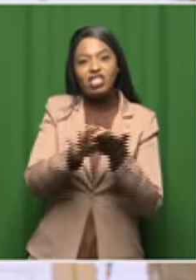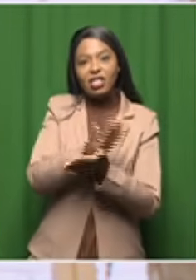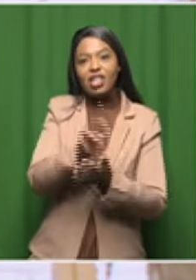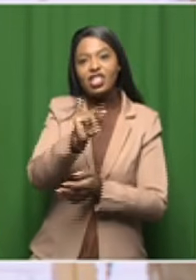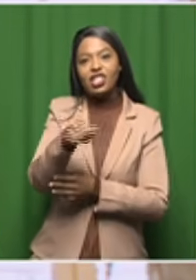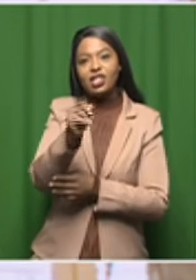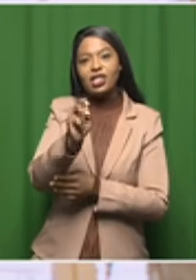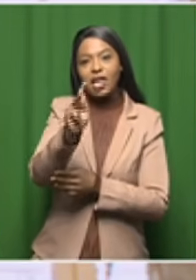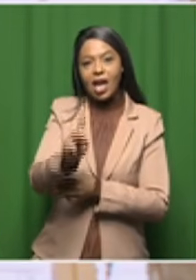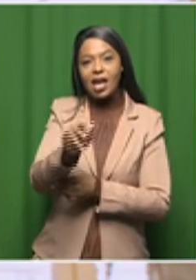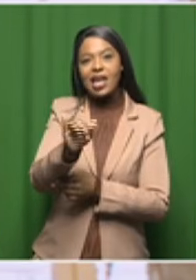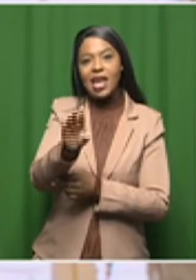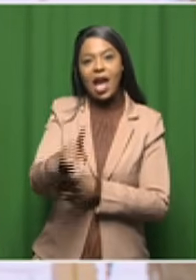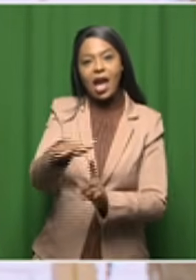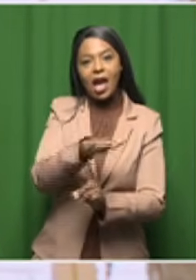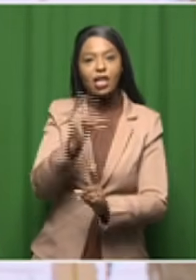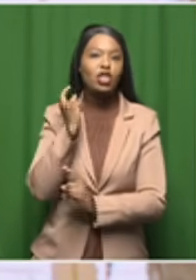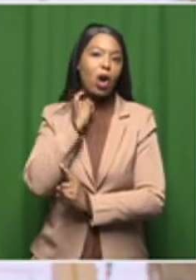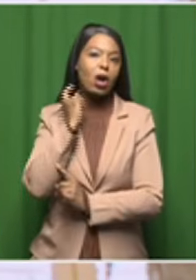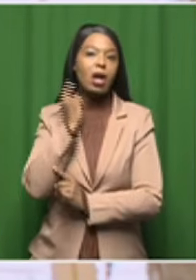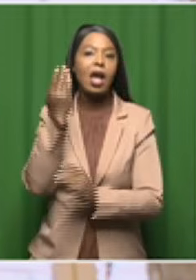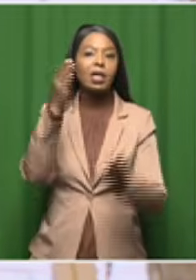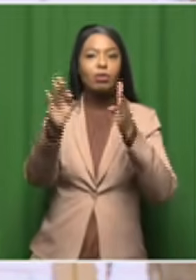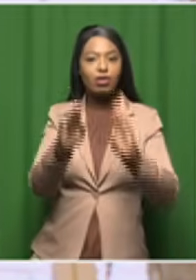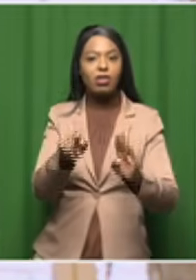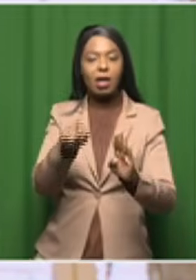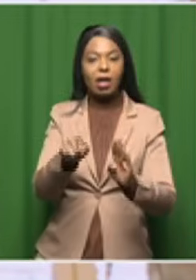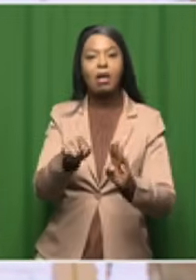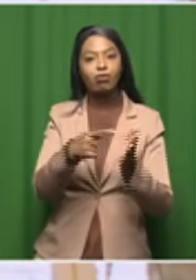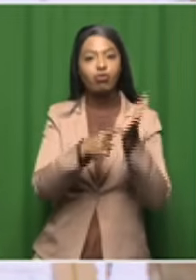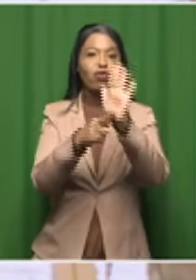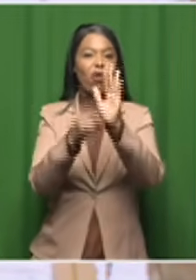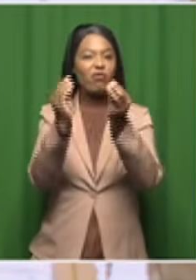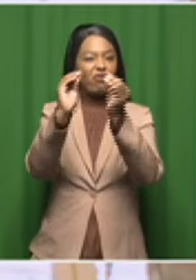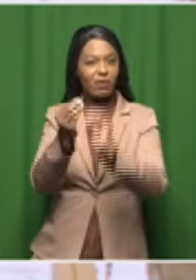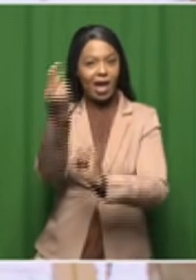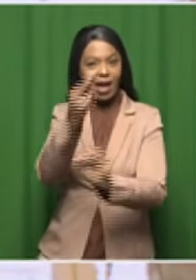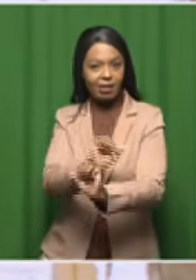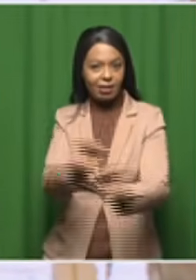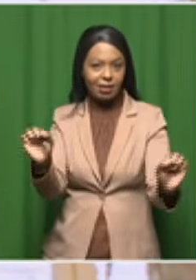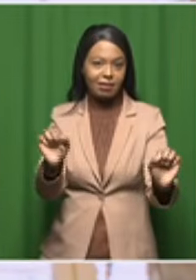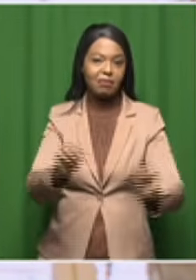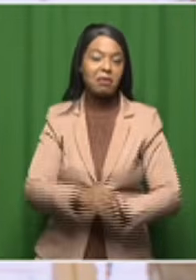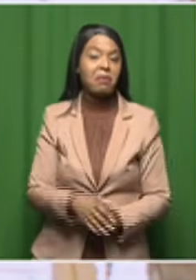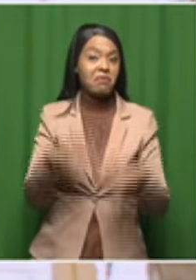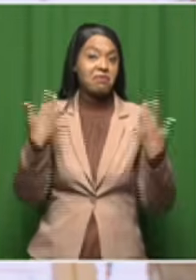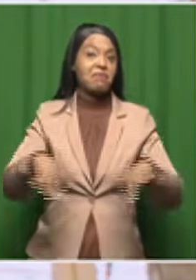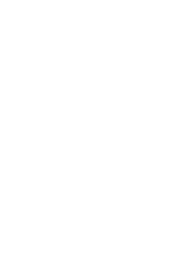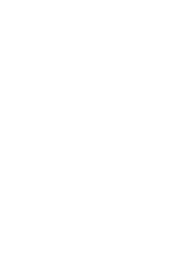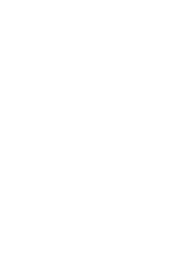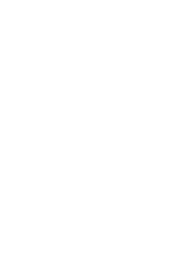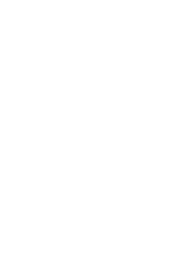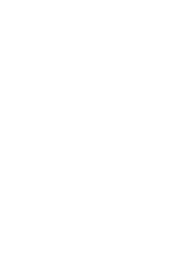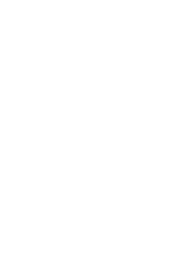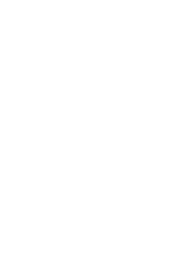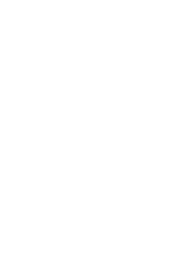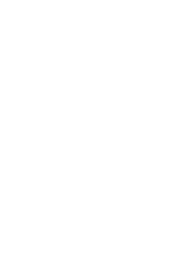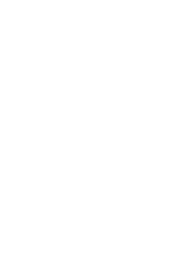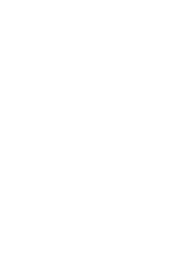heard, showcasing at the Melrose Gallery. It's truly a masterpiece. Looking forward to all the conversations that also will be had through that.